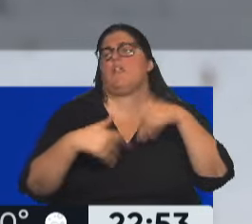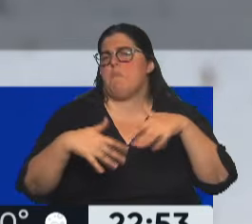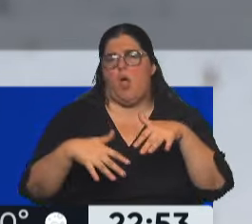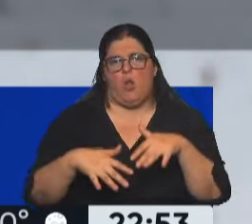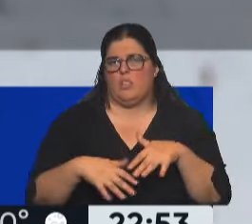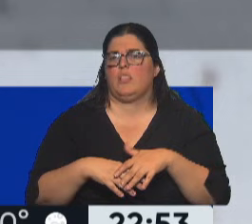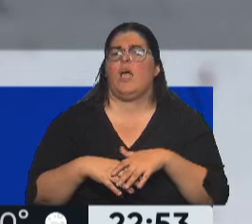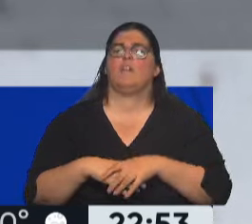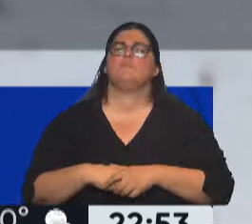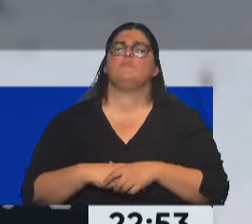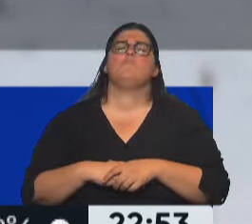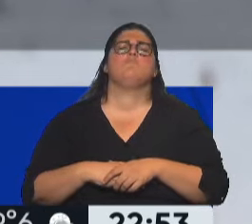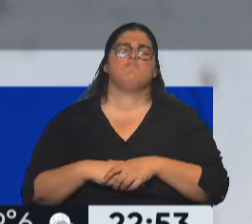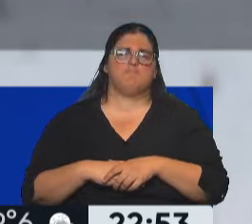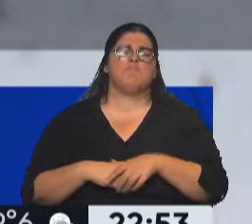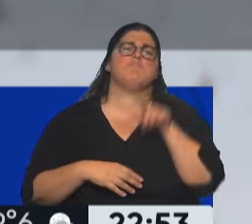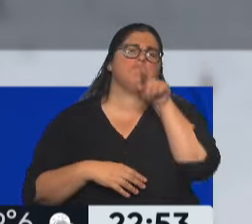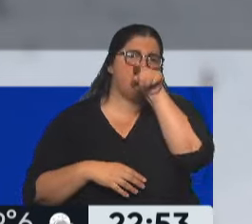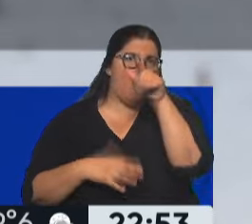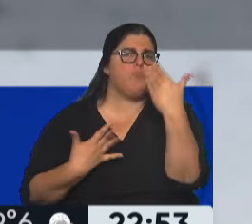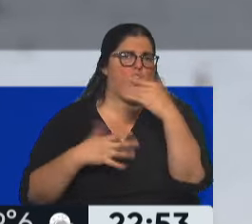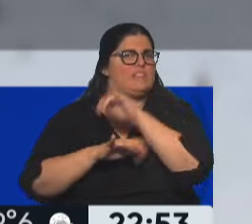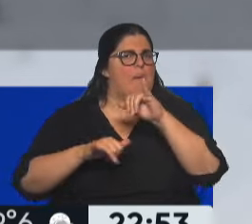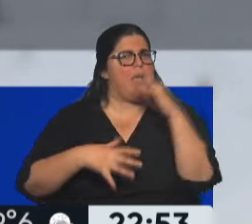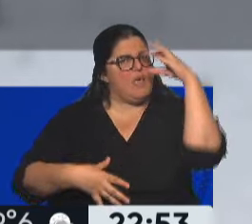There is a Place for you in this